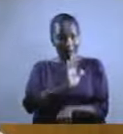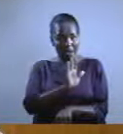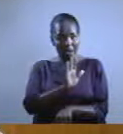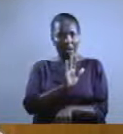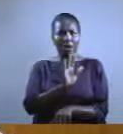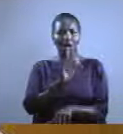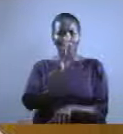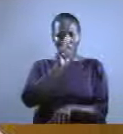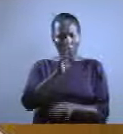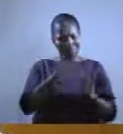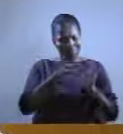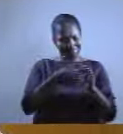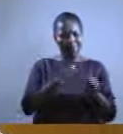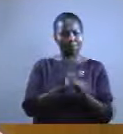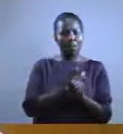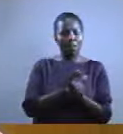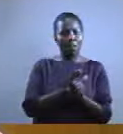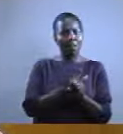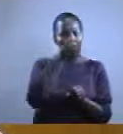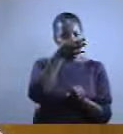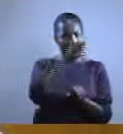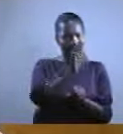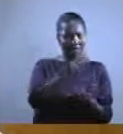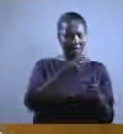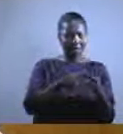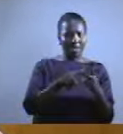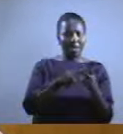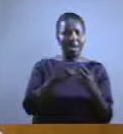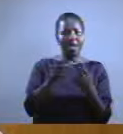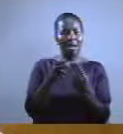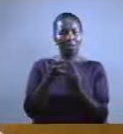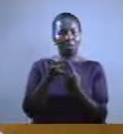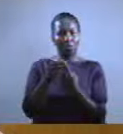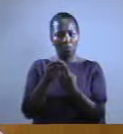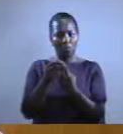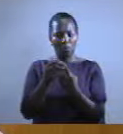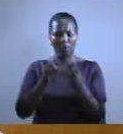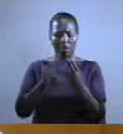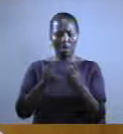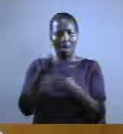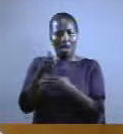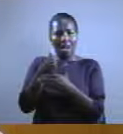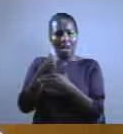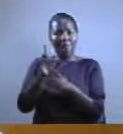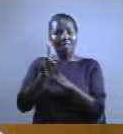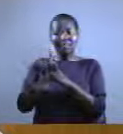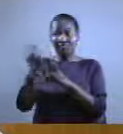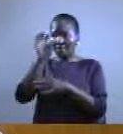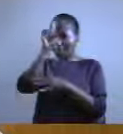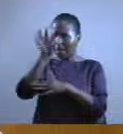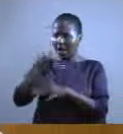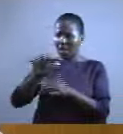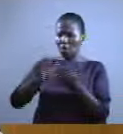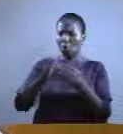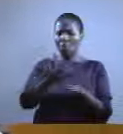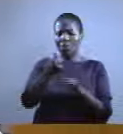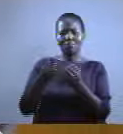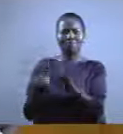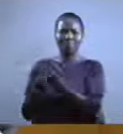to both government, labor, and in particular, the communities in which they conduct their mining